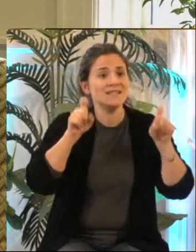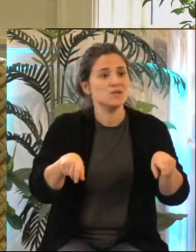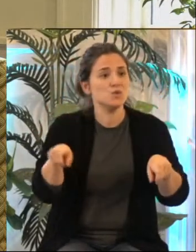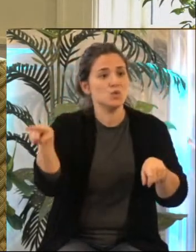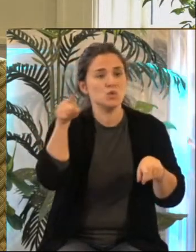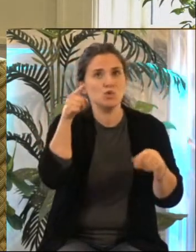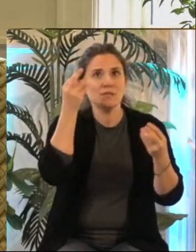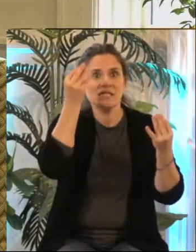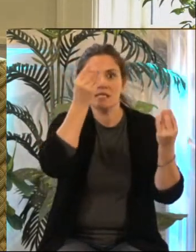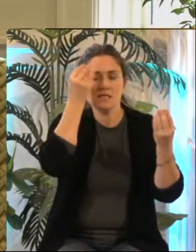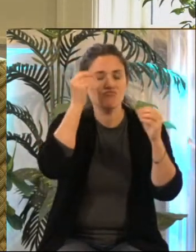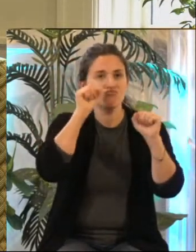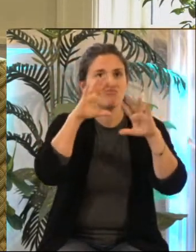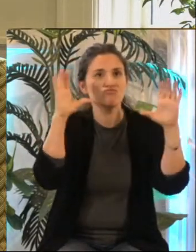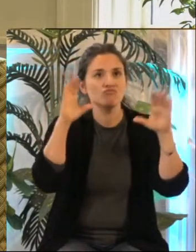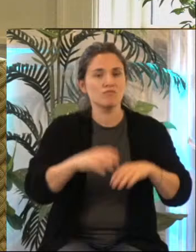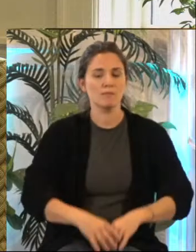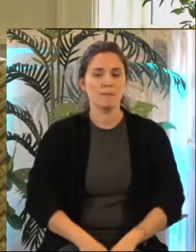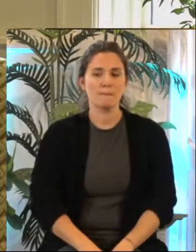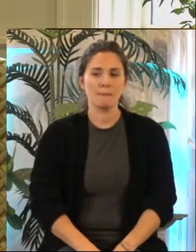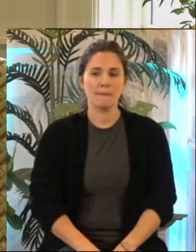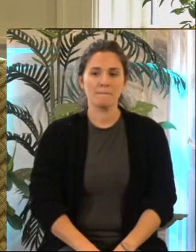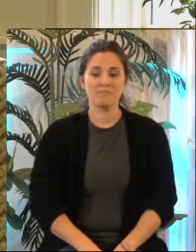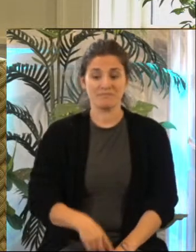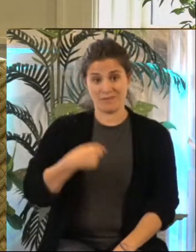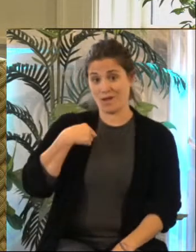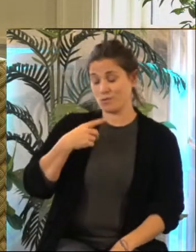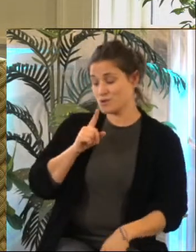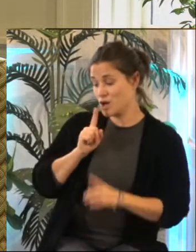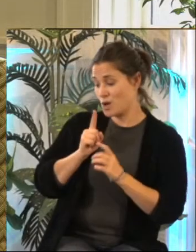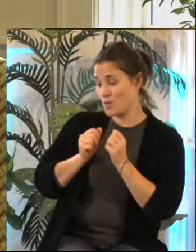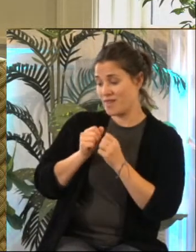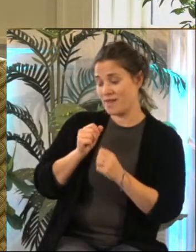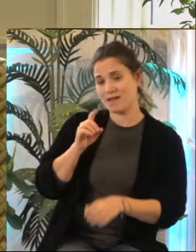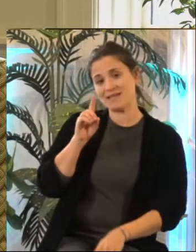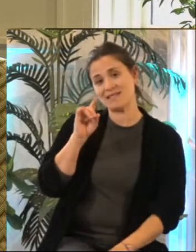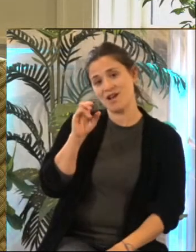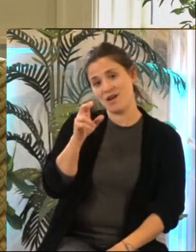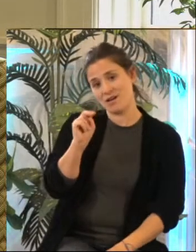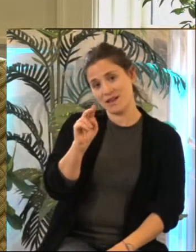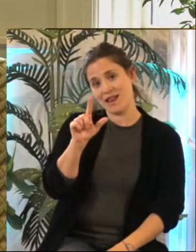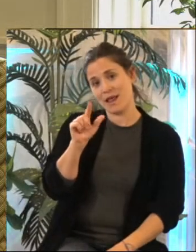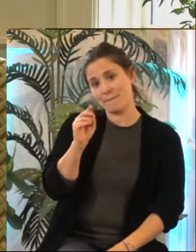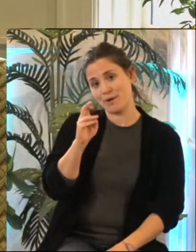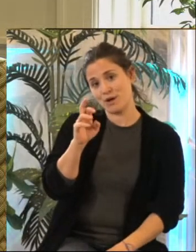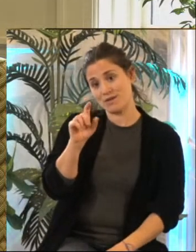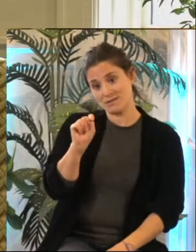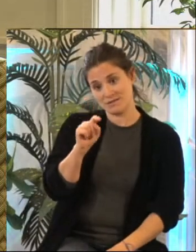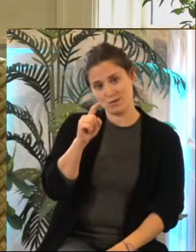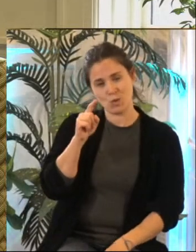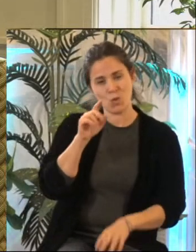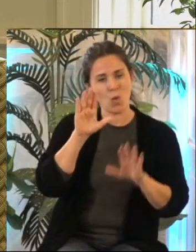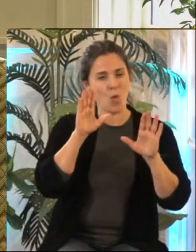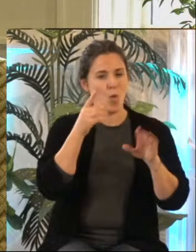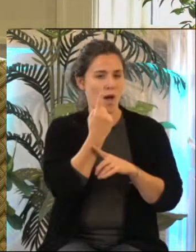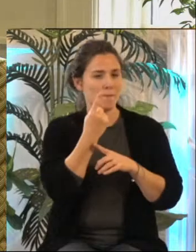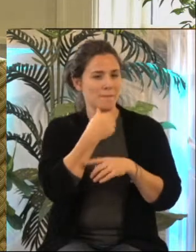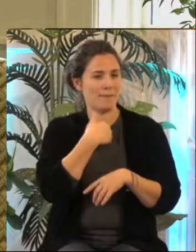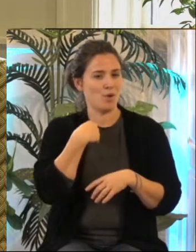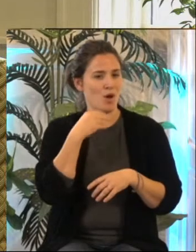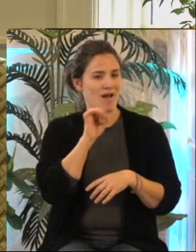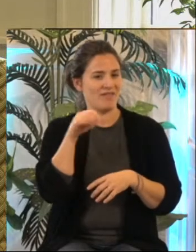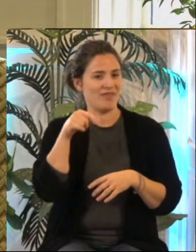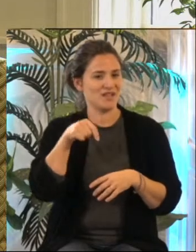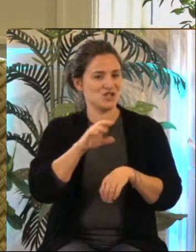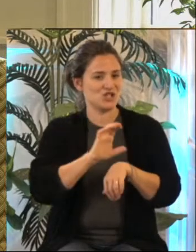talking to a member of our church, the brilliant and beloved Dion Lambert, who's been part of this congregation, sang in